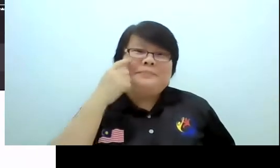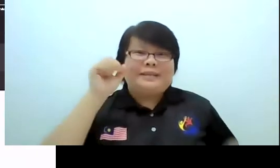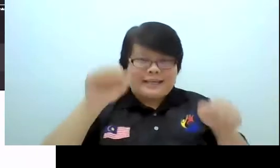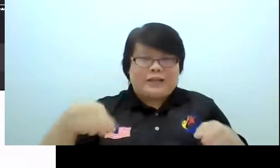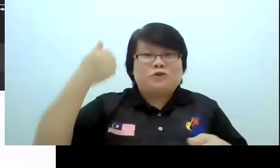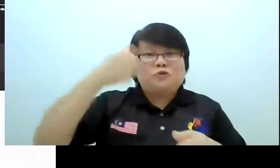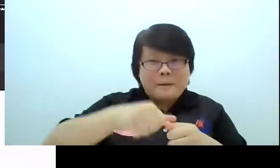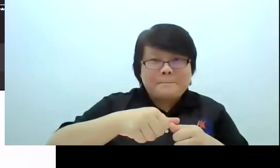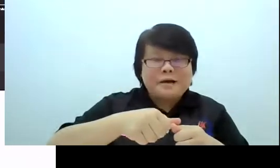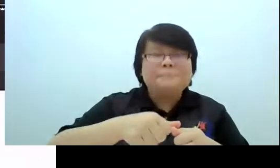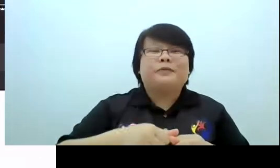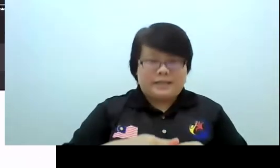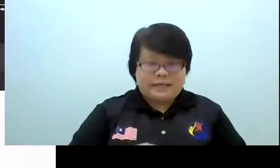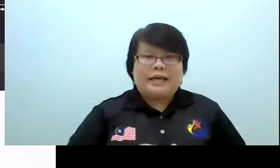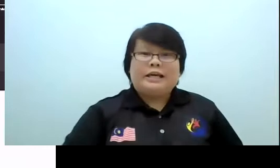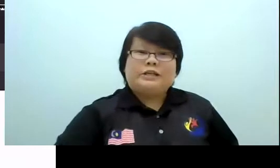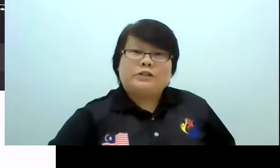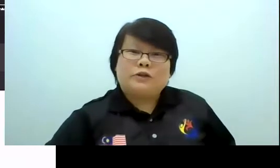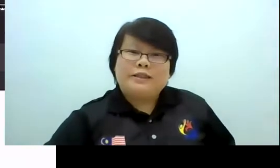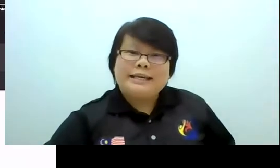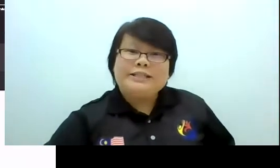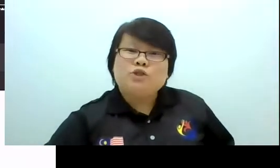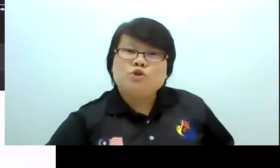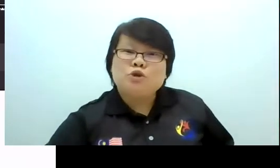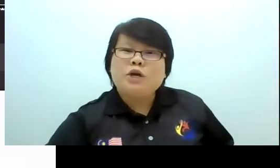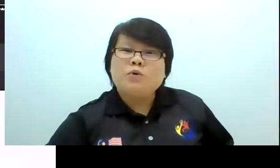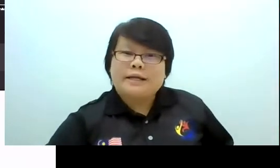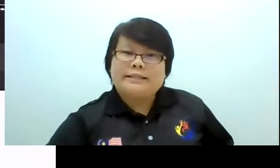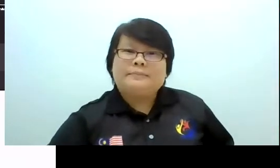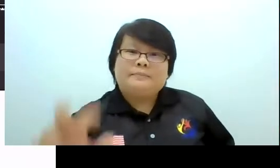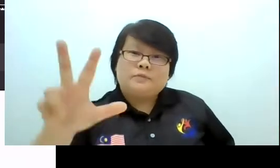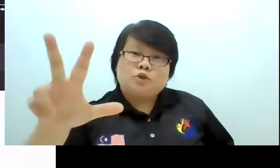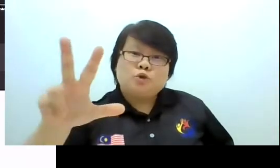Okay, can you remember? Okay, so these